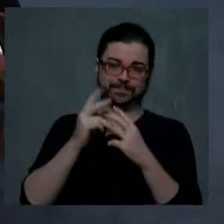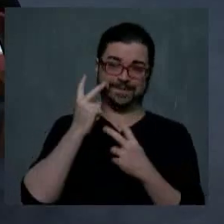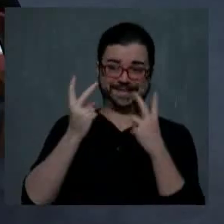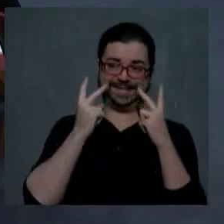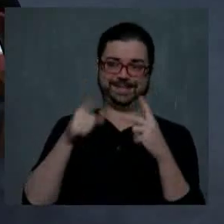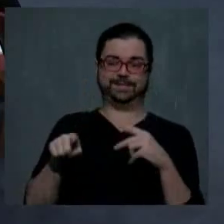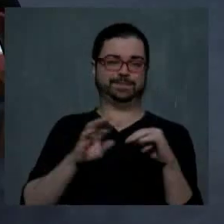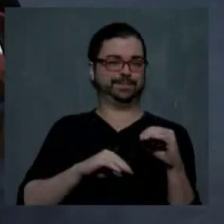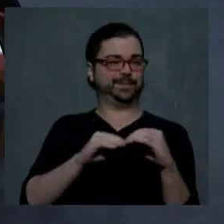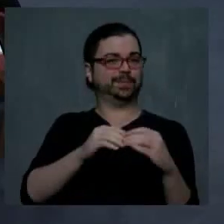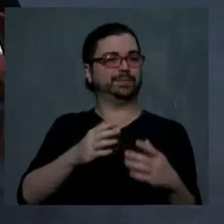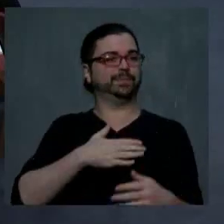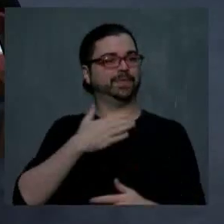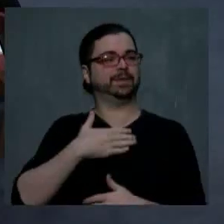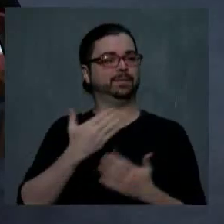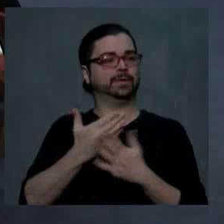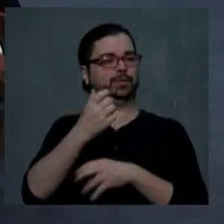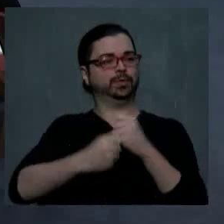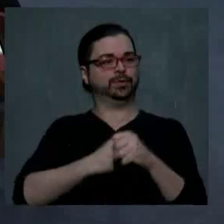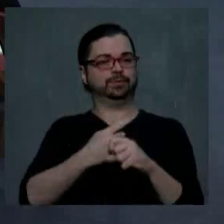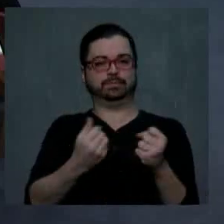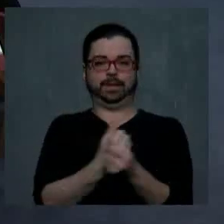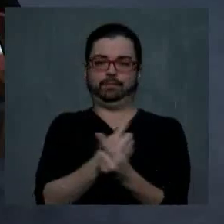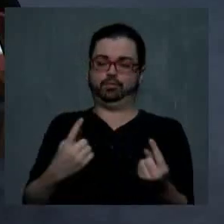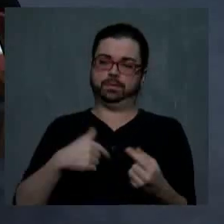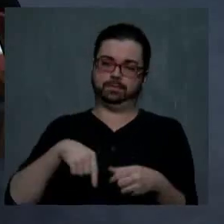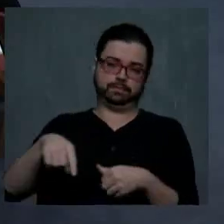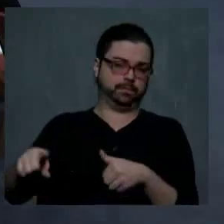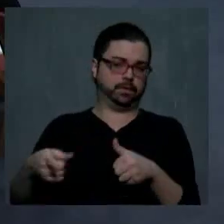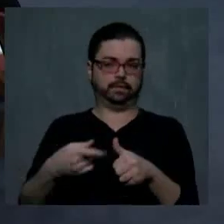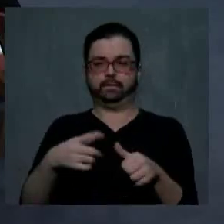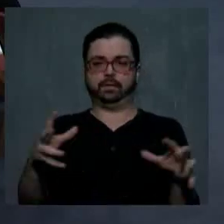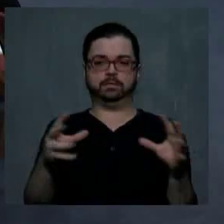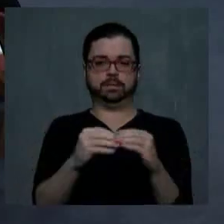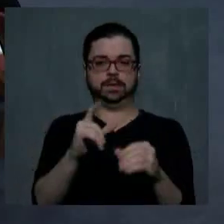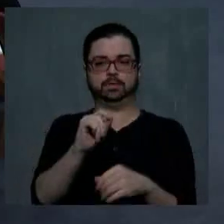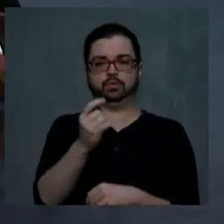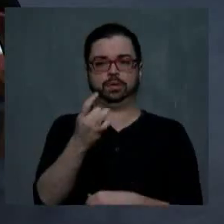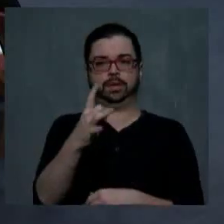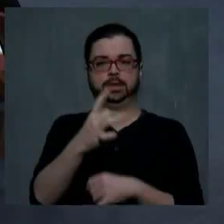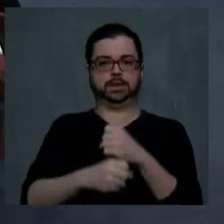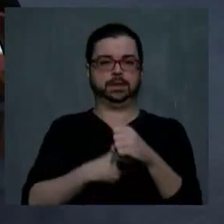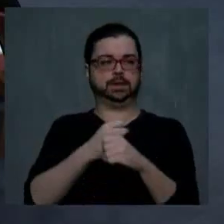Happy New Year to everyone. This is our first meeting of the 2018